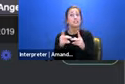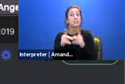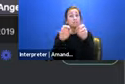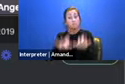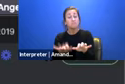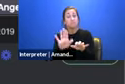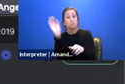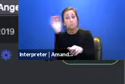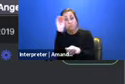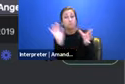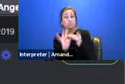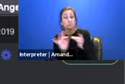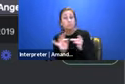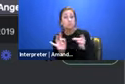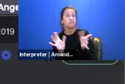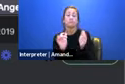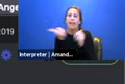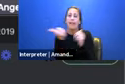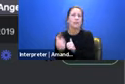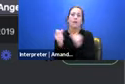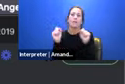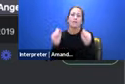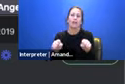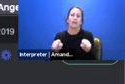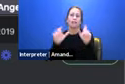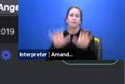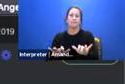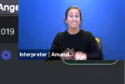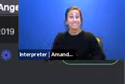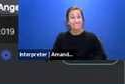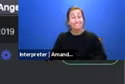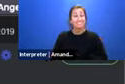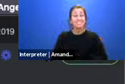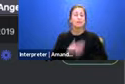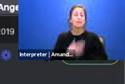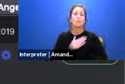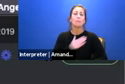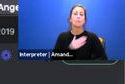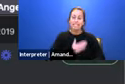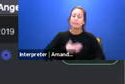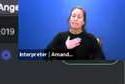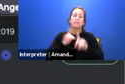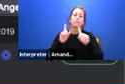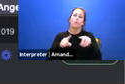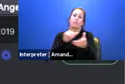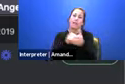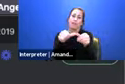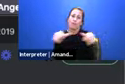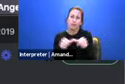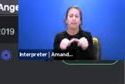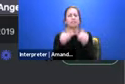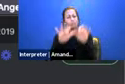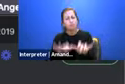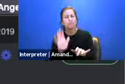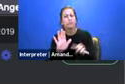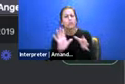medium now that anyone and each of you, please, I implore you, look at this, give us your feedback. So that way going forward,